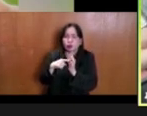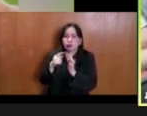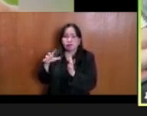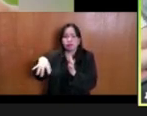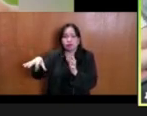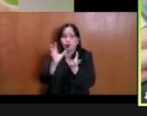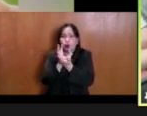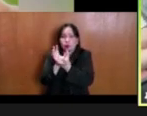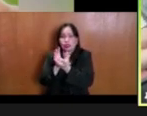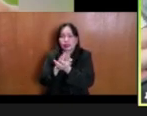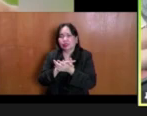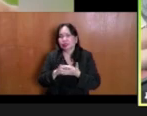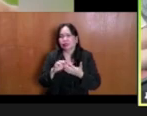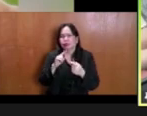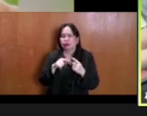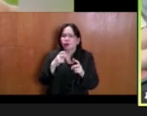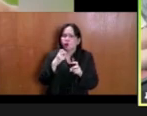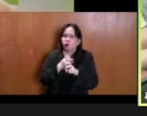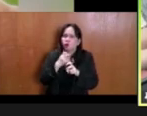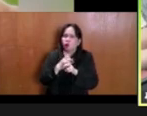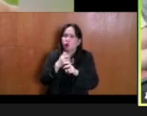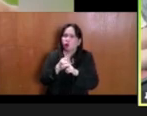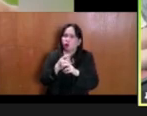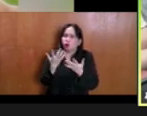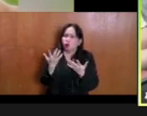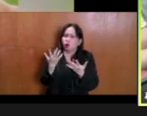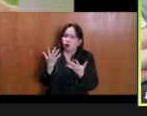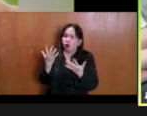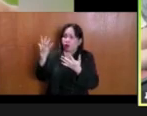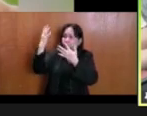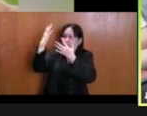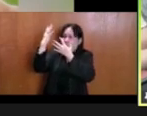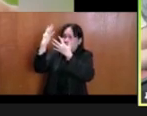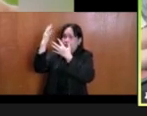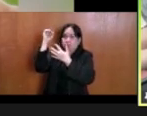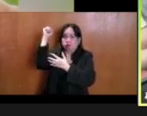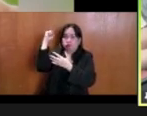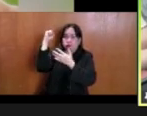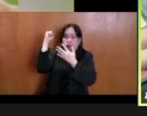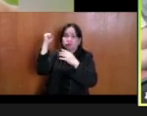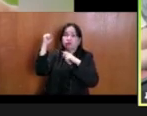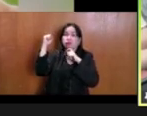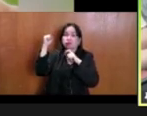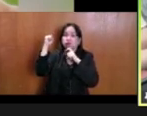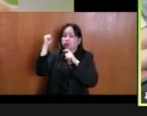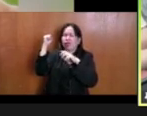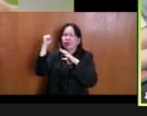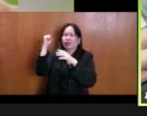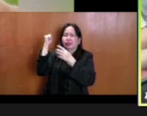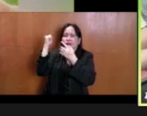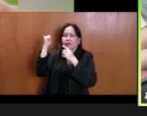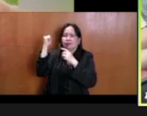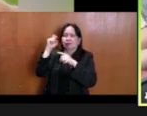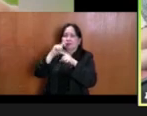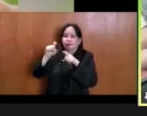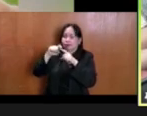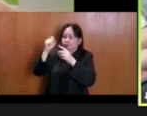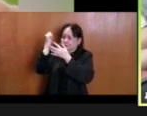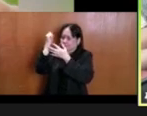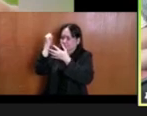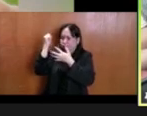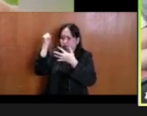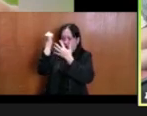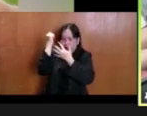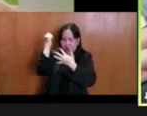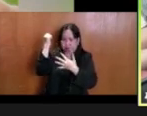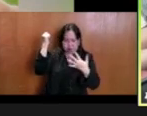society, because it's very difficult to address much all of these concerns at the same time. But going to